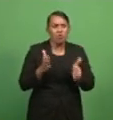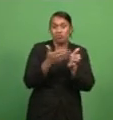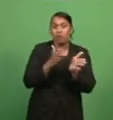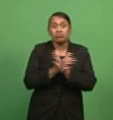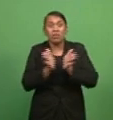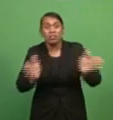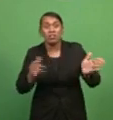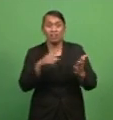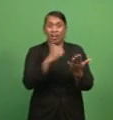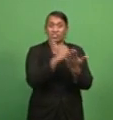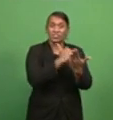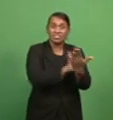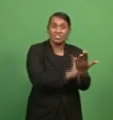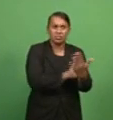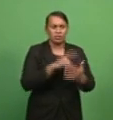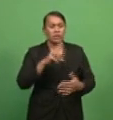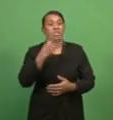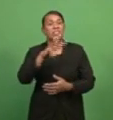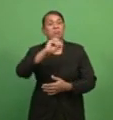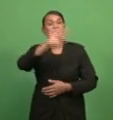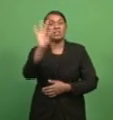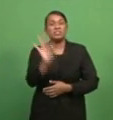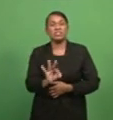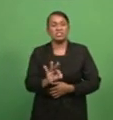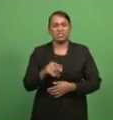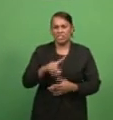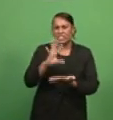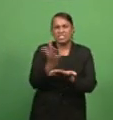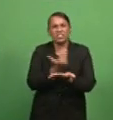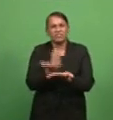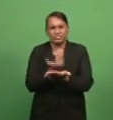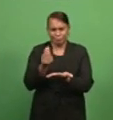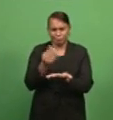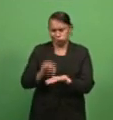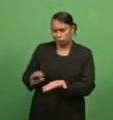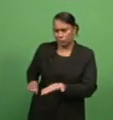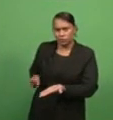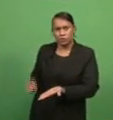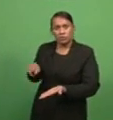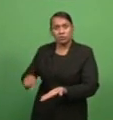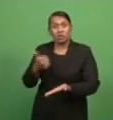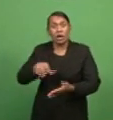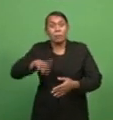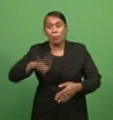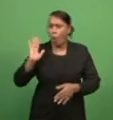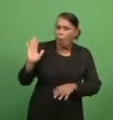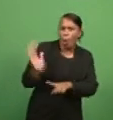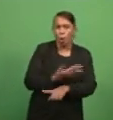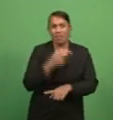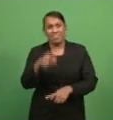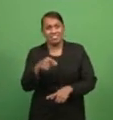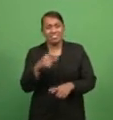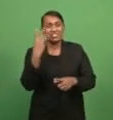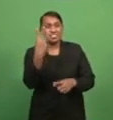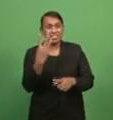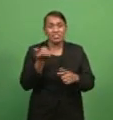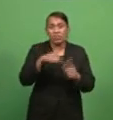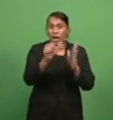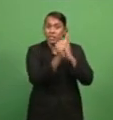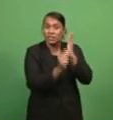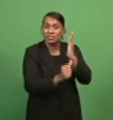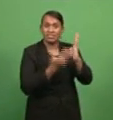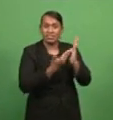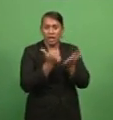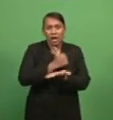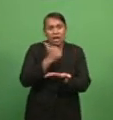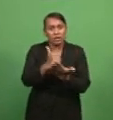account, which is 30% of their savings. Members have 2 accounts with us, with the fund. One is a general account,